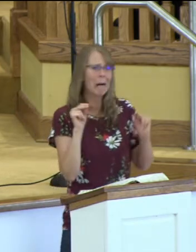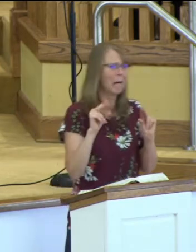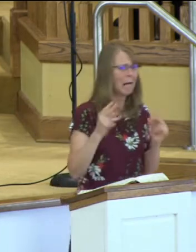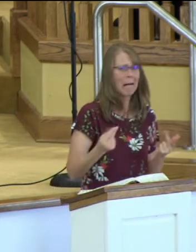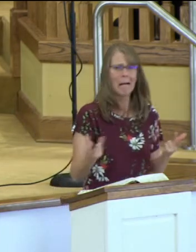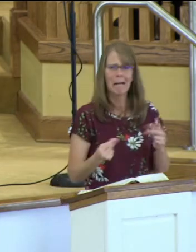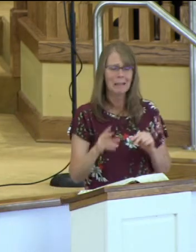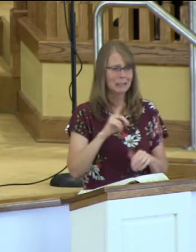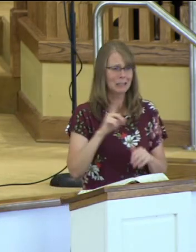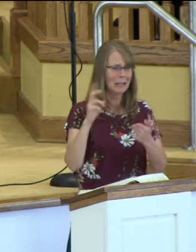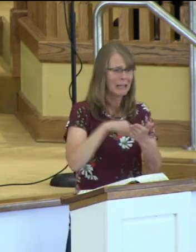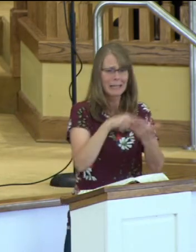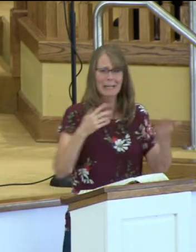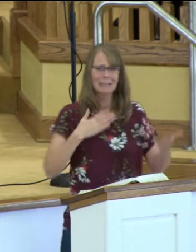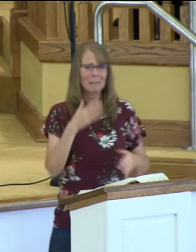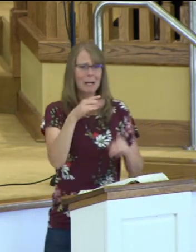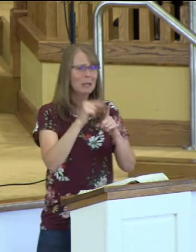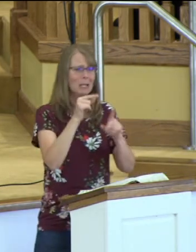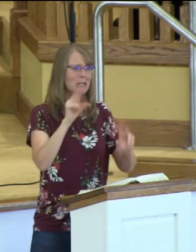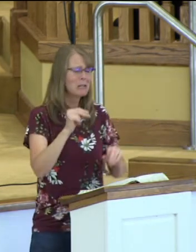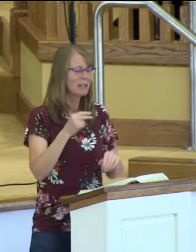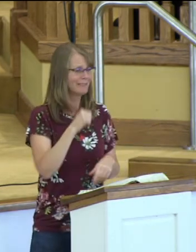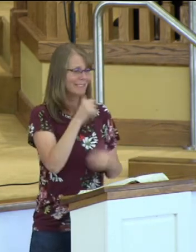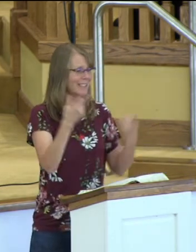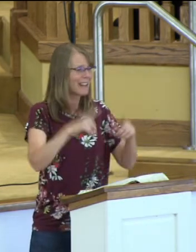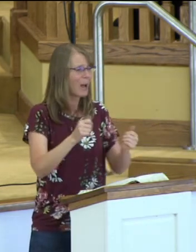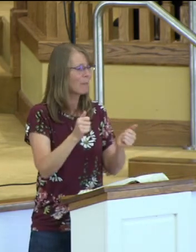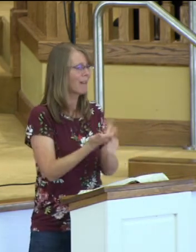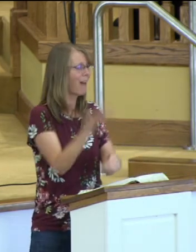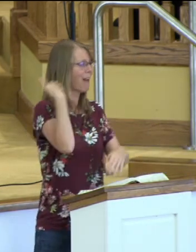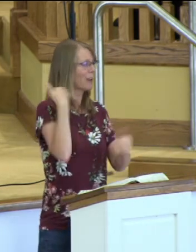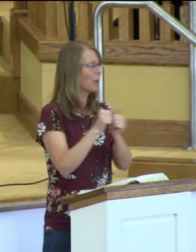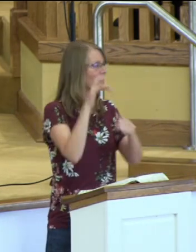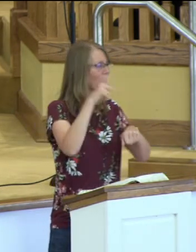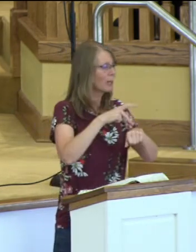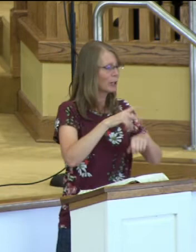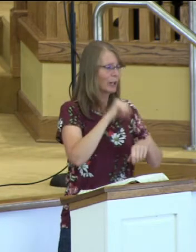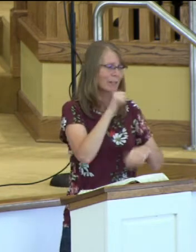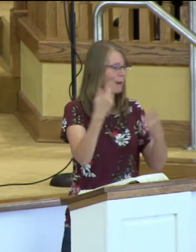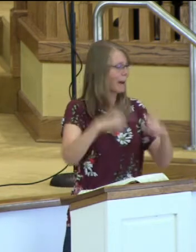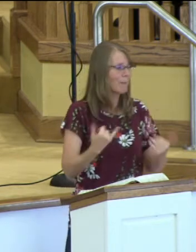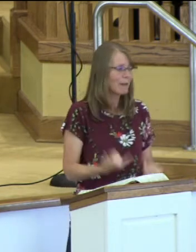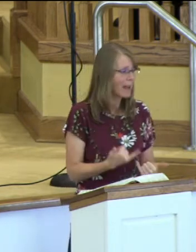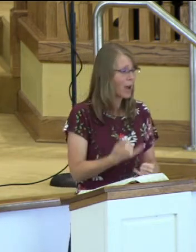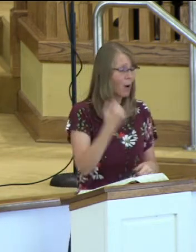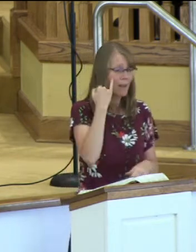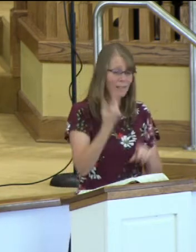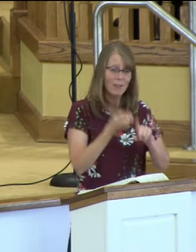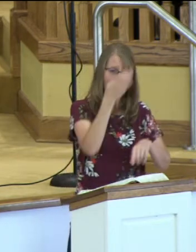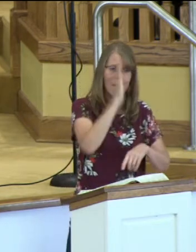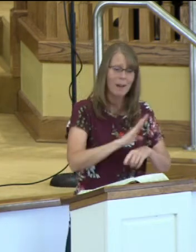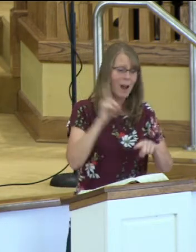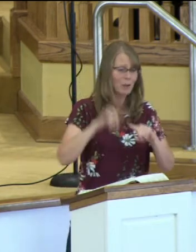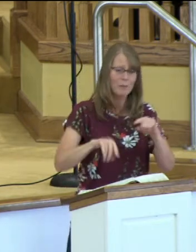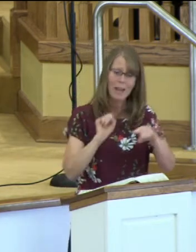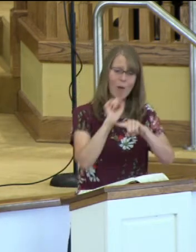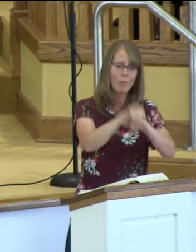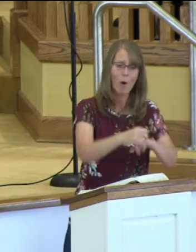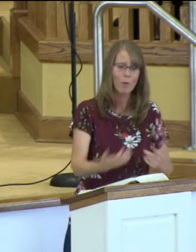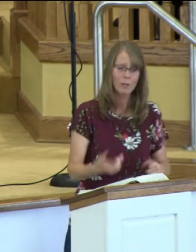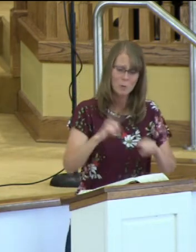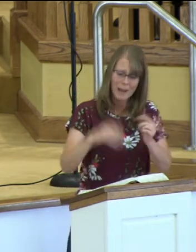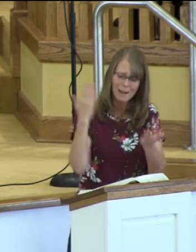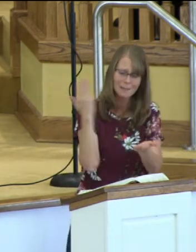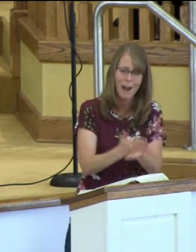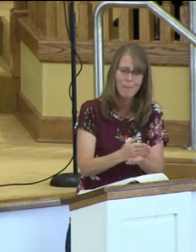didn't happen with Peter. It is not going to happen now. Be encouraged. You'll continue on. If it be of God, ye shall not overthrow it. Hey,